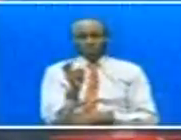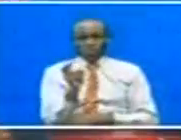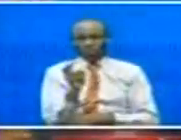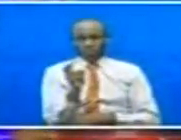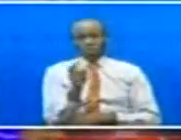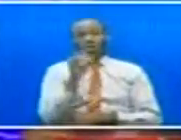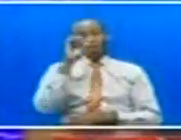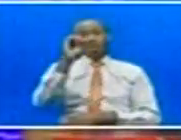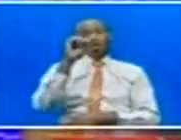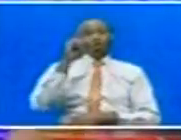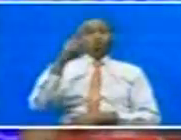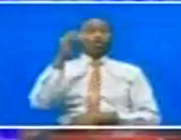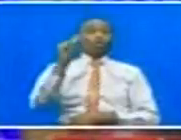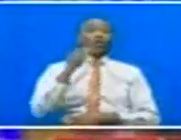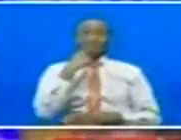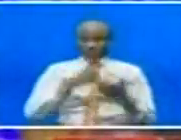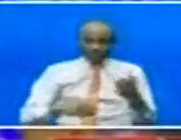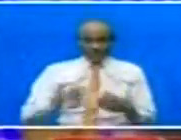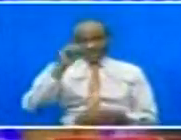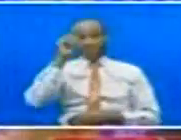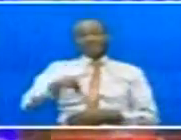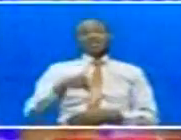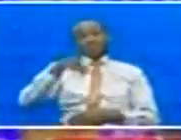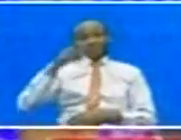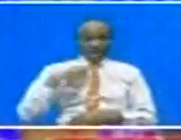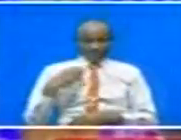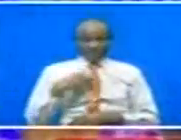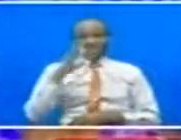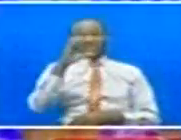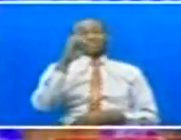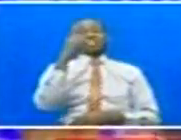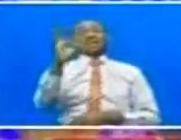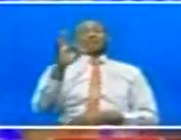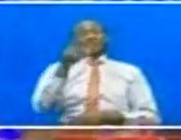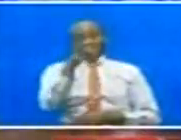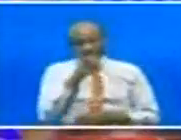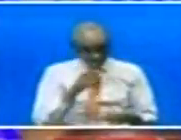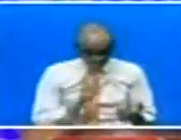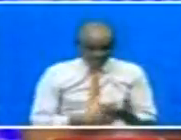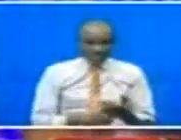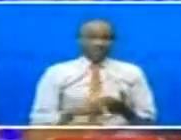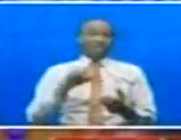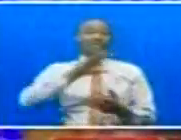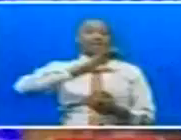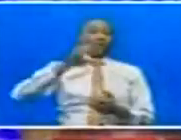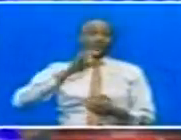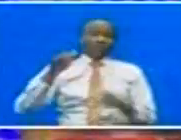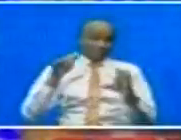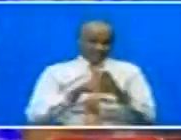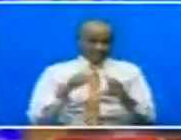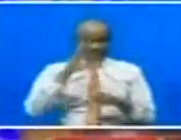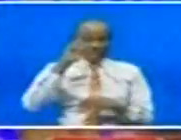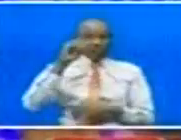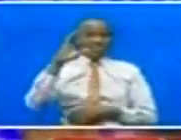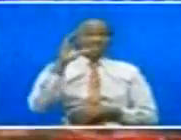the Okoa Kenya talking about, we want MPs to have CDF entrenched. We want county members of the county